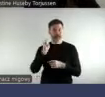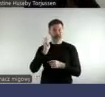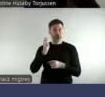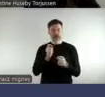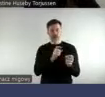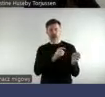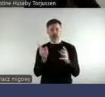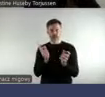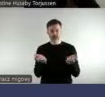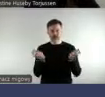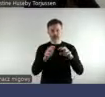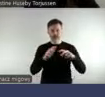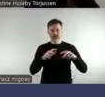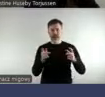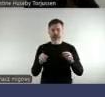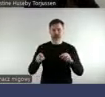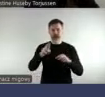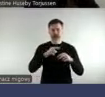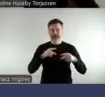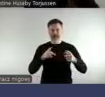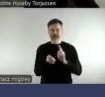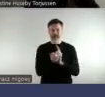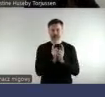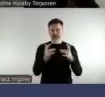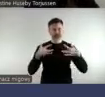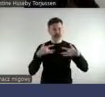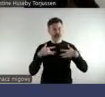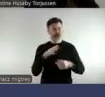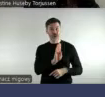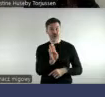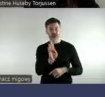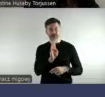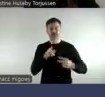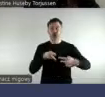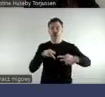on a digital meeting and trying to get a